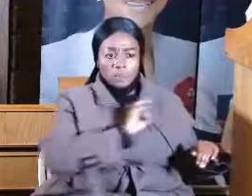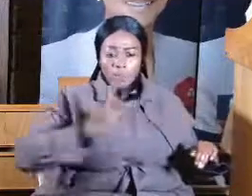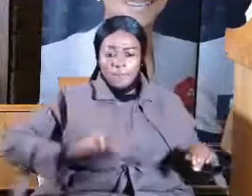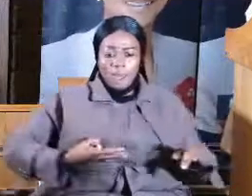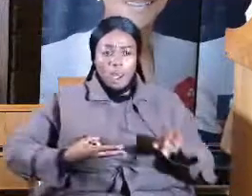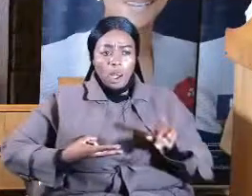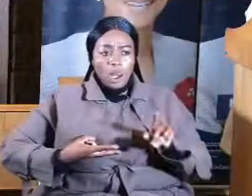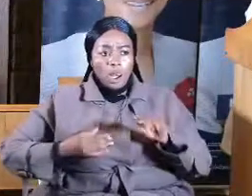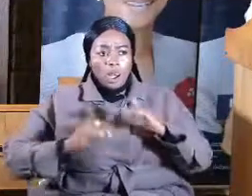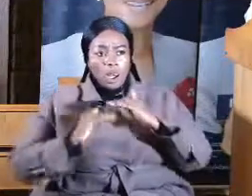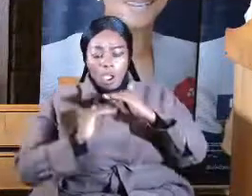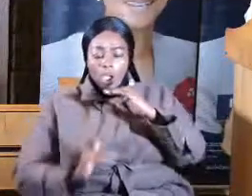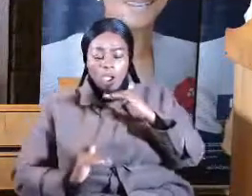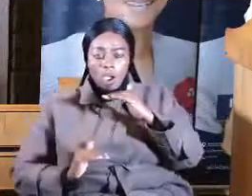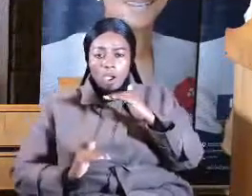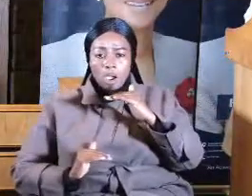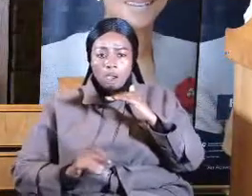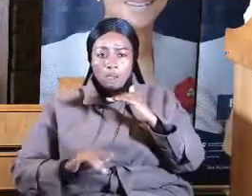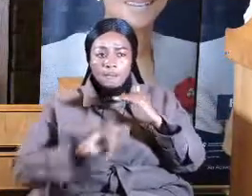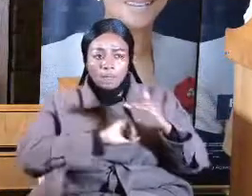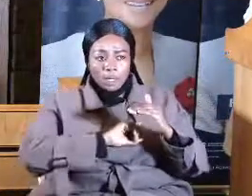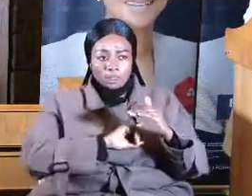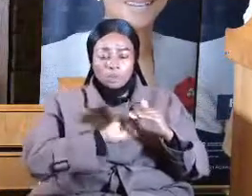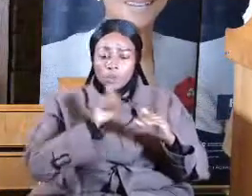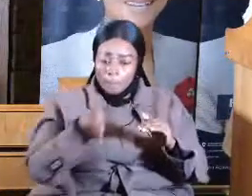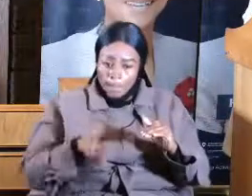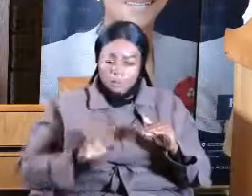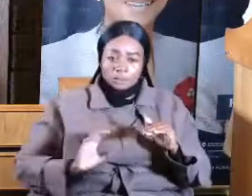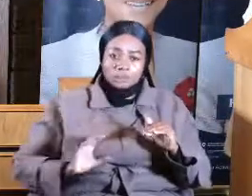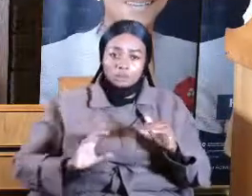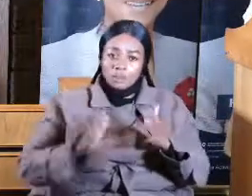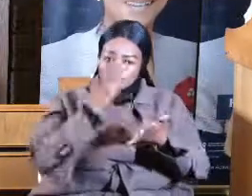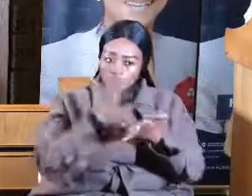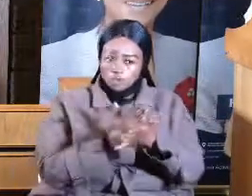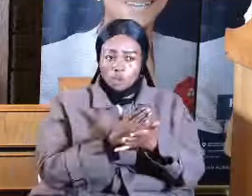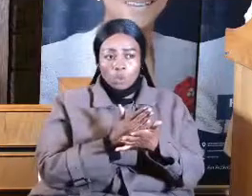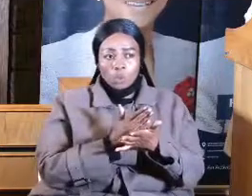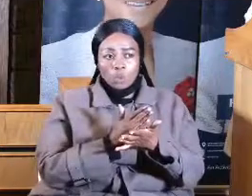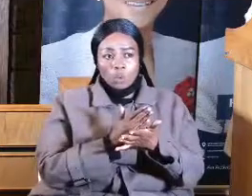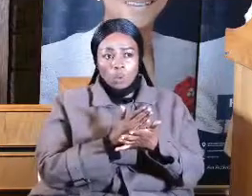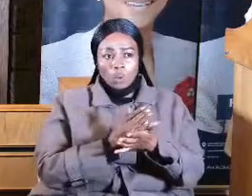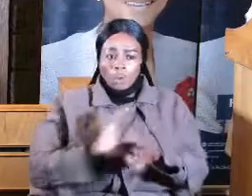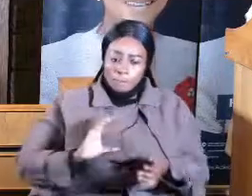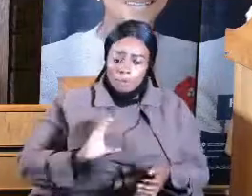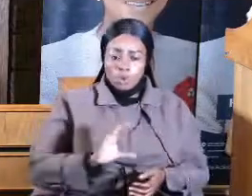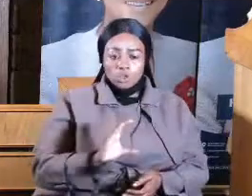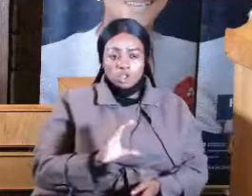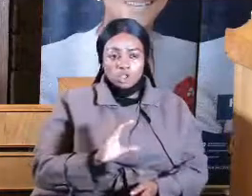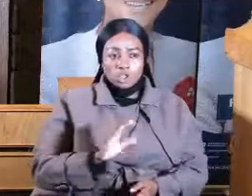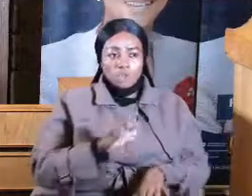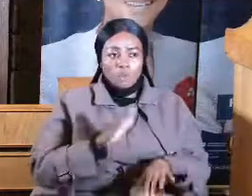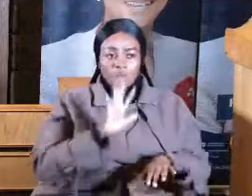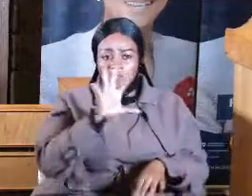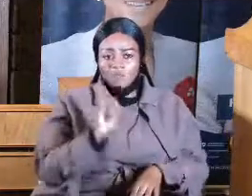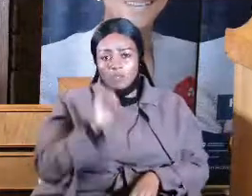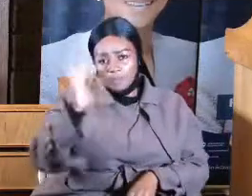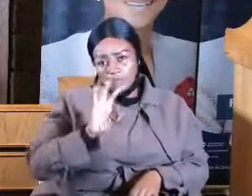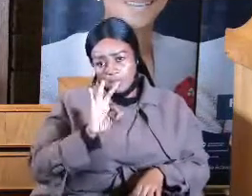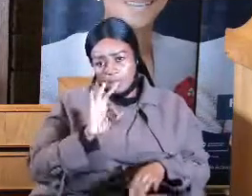under or at parity? We need to push for more than